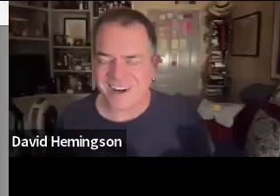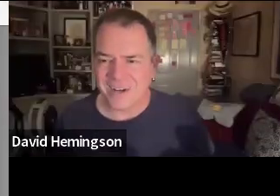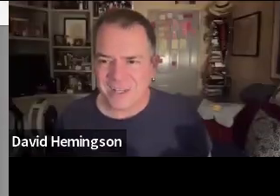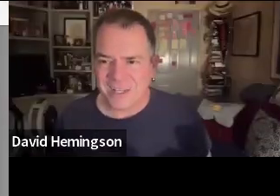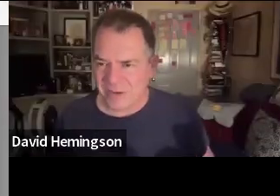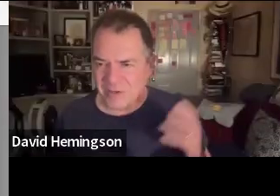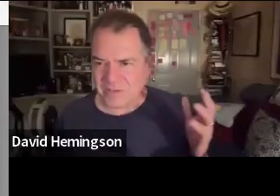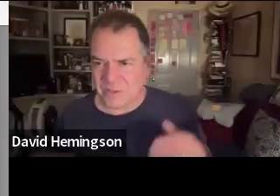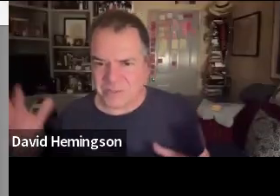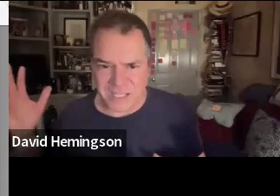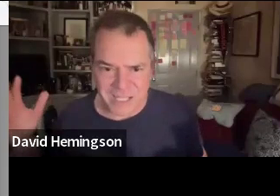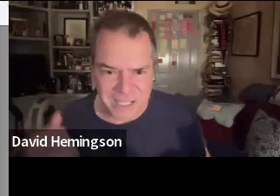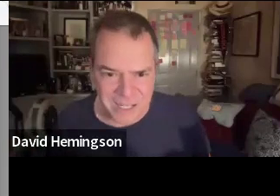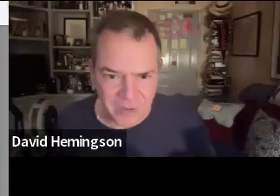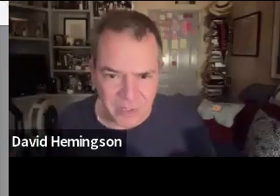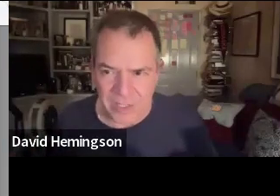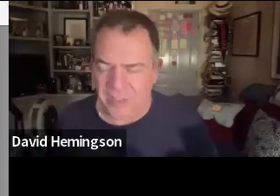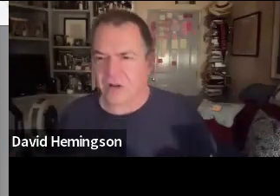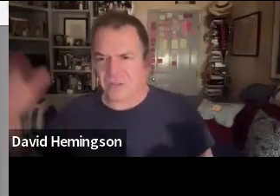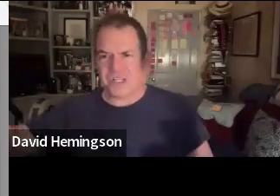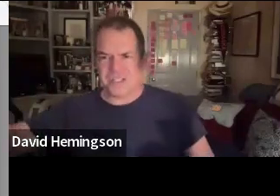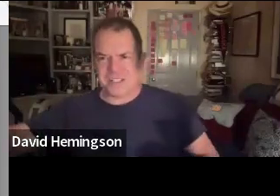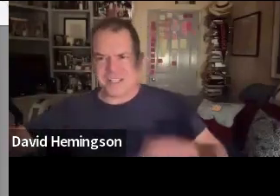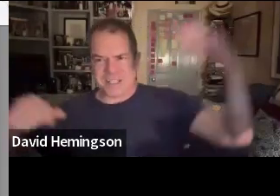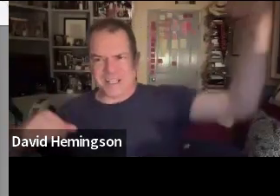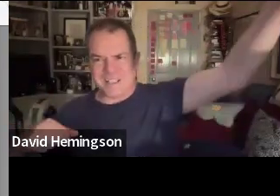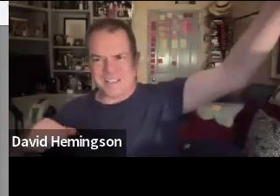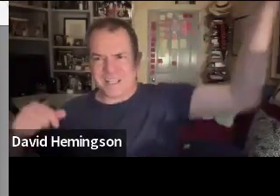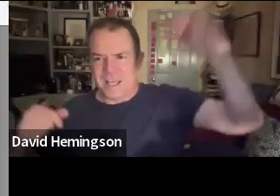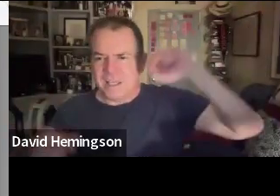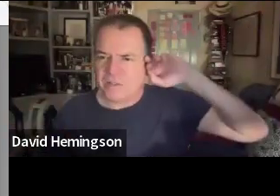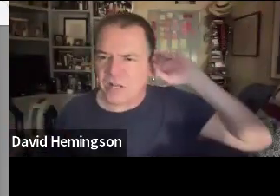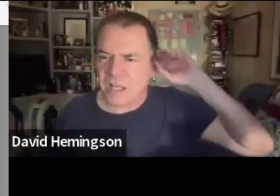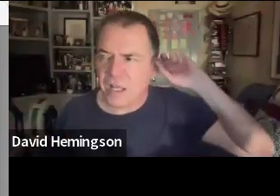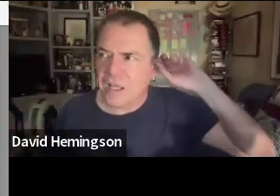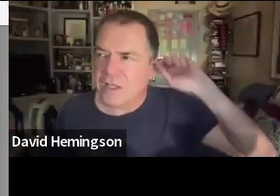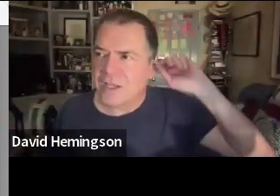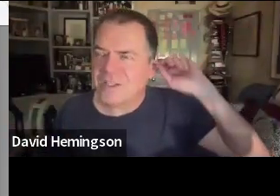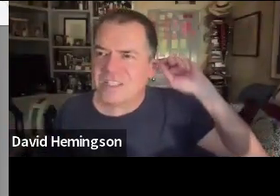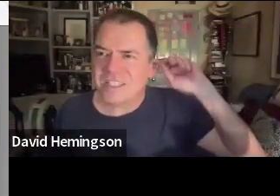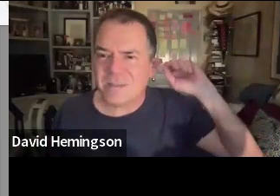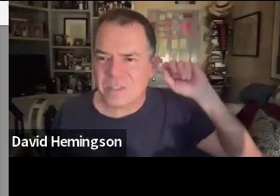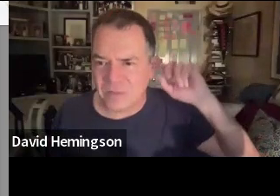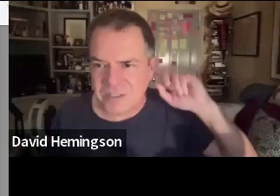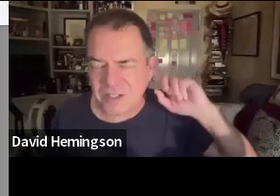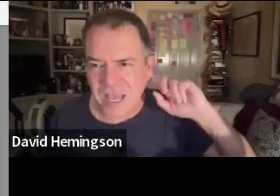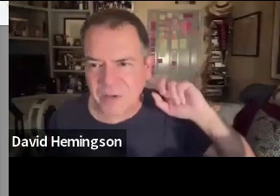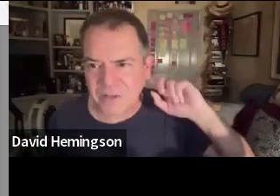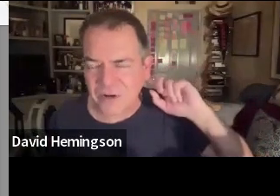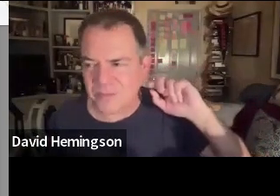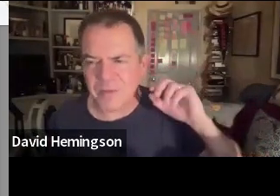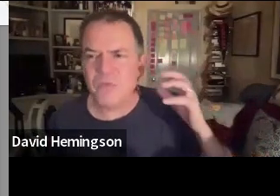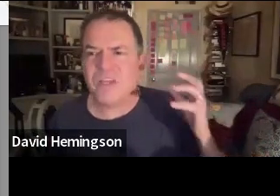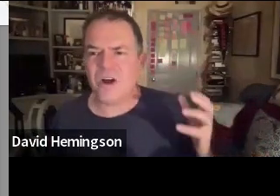standing there in various fields in Italy, kind of going like, and the Carthaginians did this and this. It's sort of like, he just sees himself in such